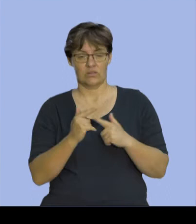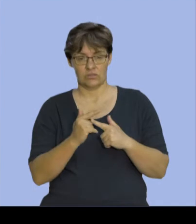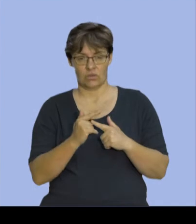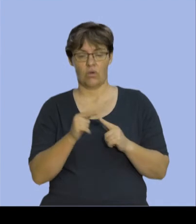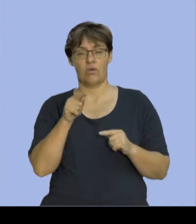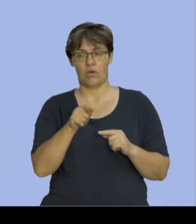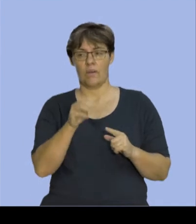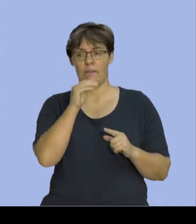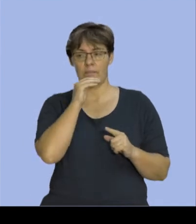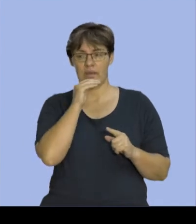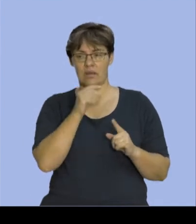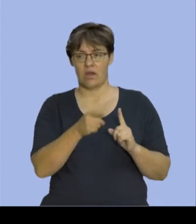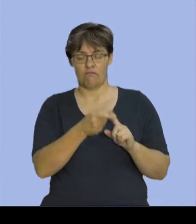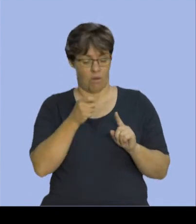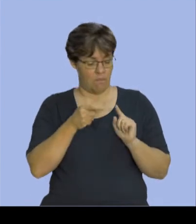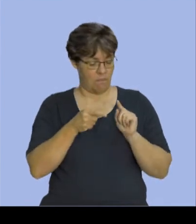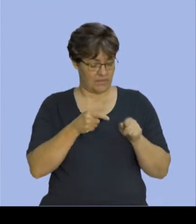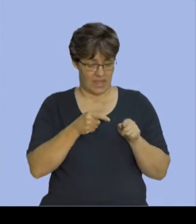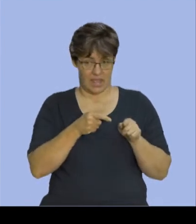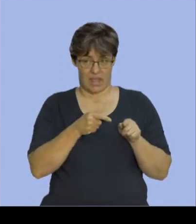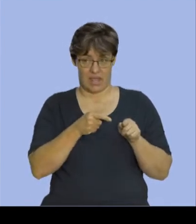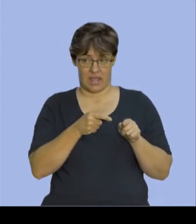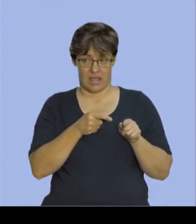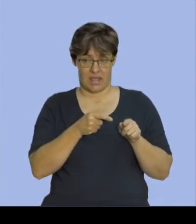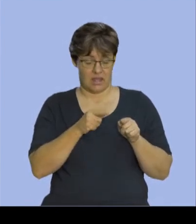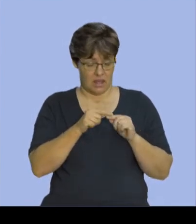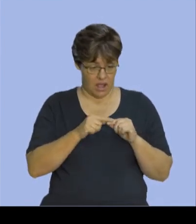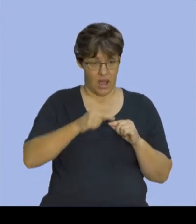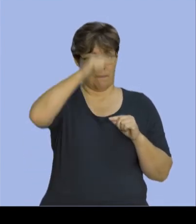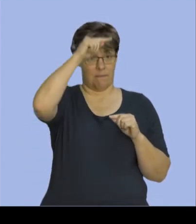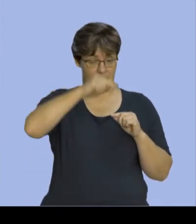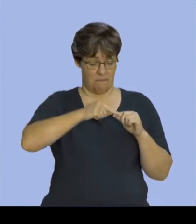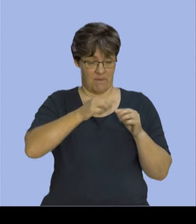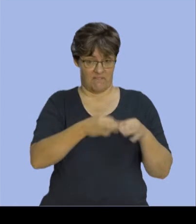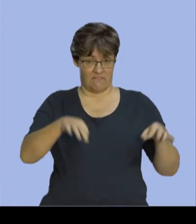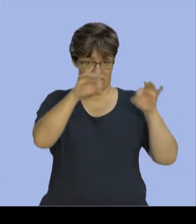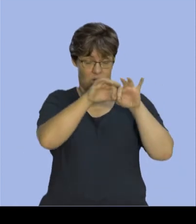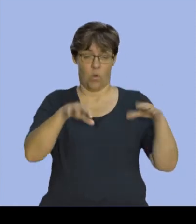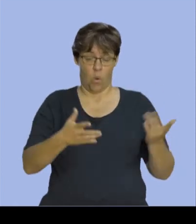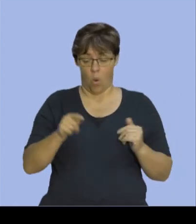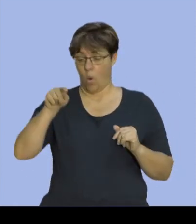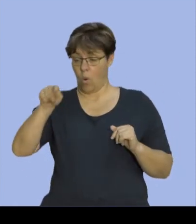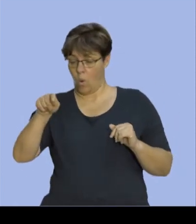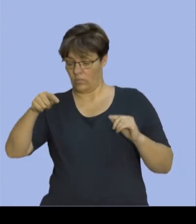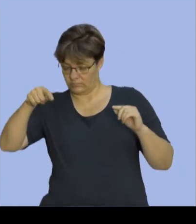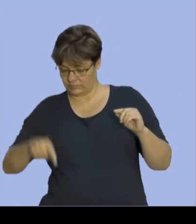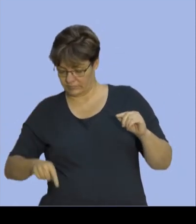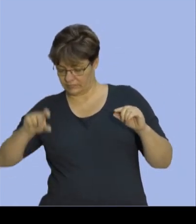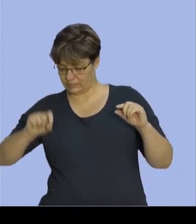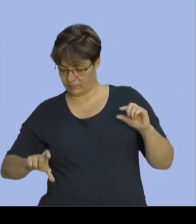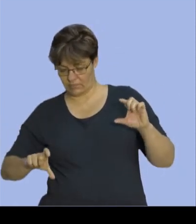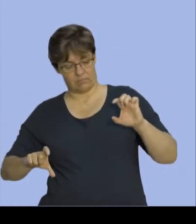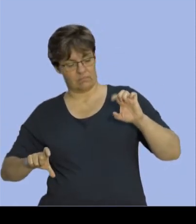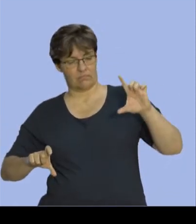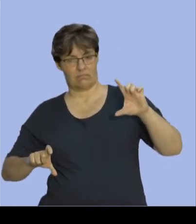saying the amplitude is the distance from this point, either from there to the maximum value or from there to the